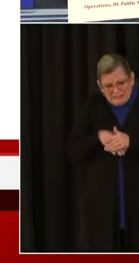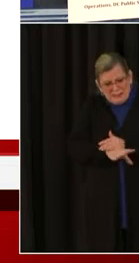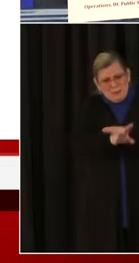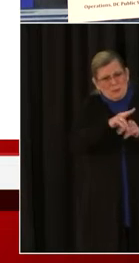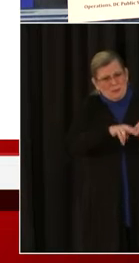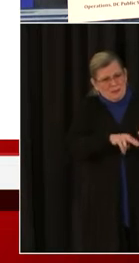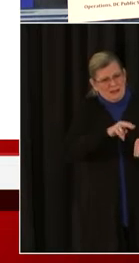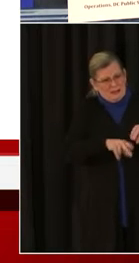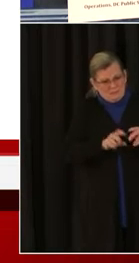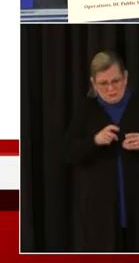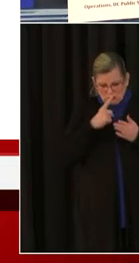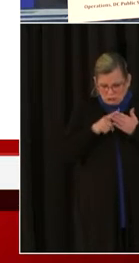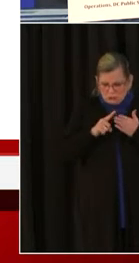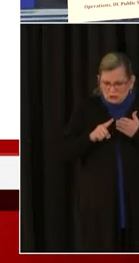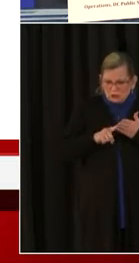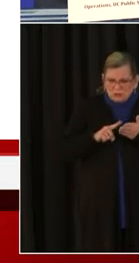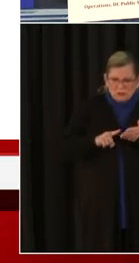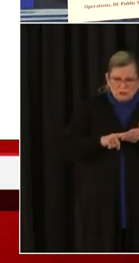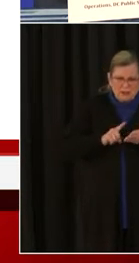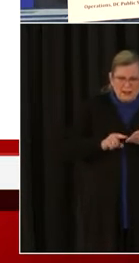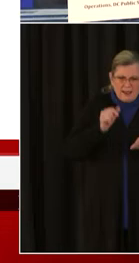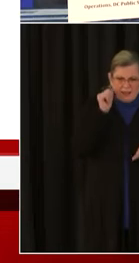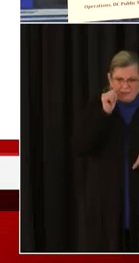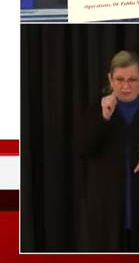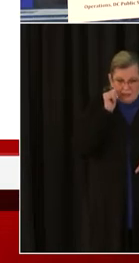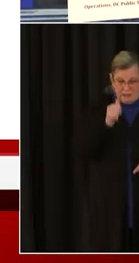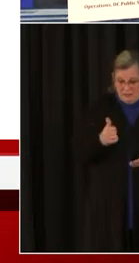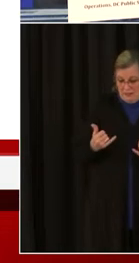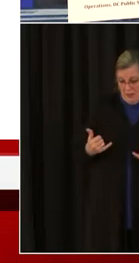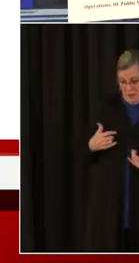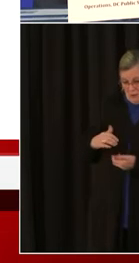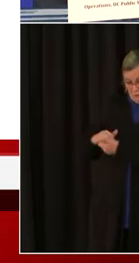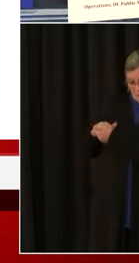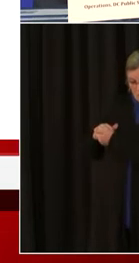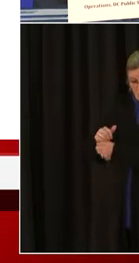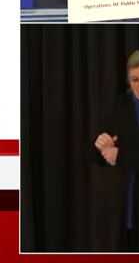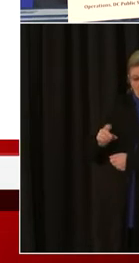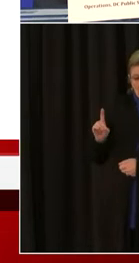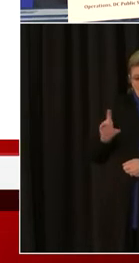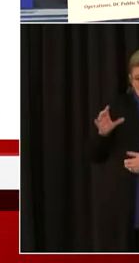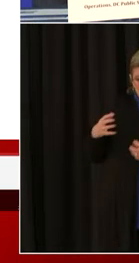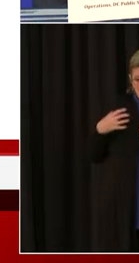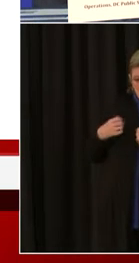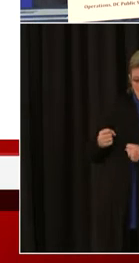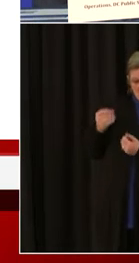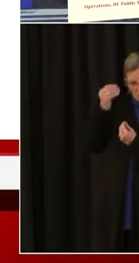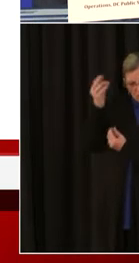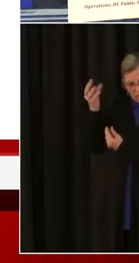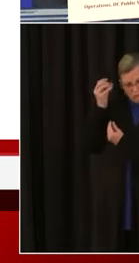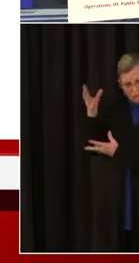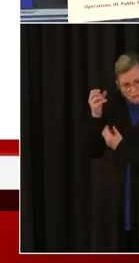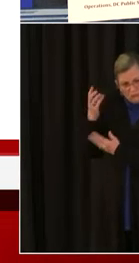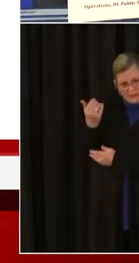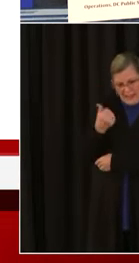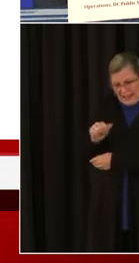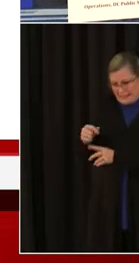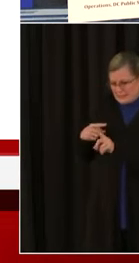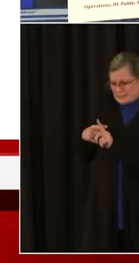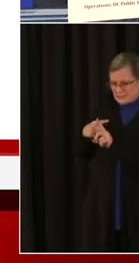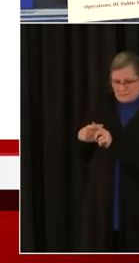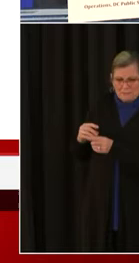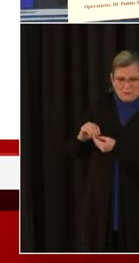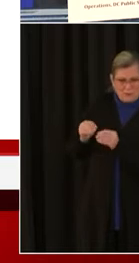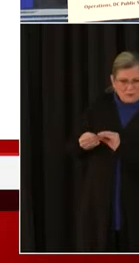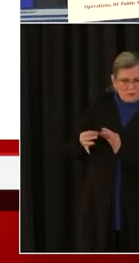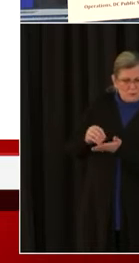daily basis with our partners at DC Health to make sure that we're screening and reporting all necessary symptoms, any potential positive cases, and working